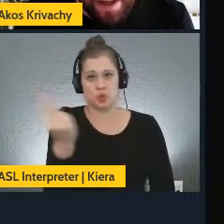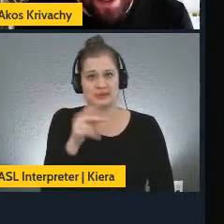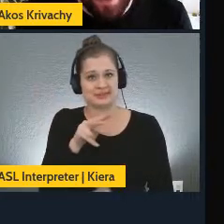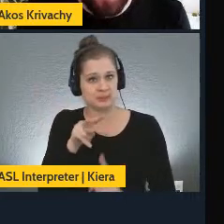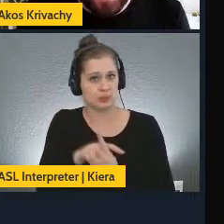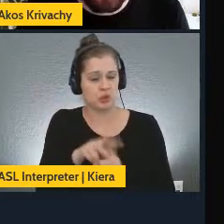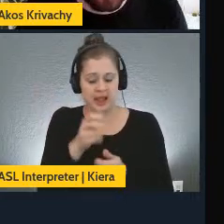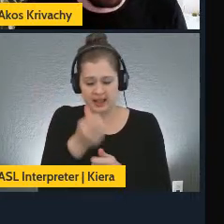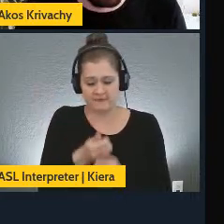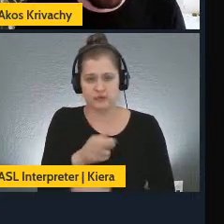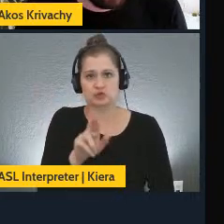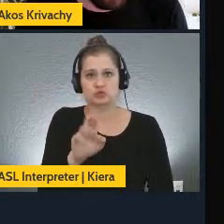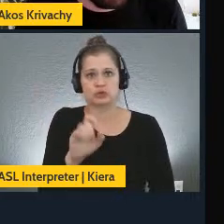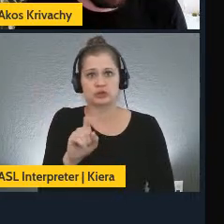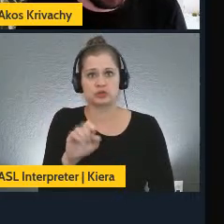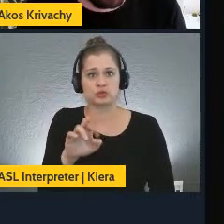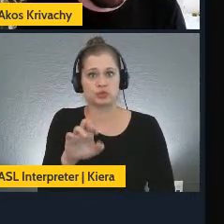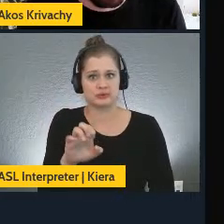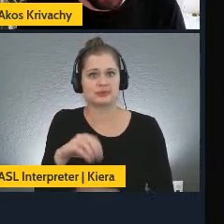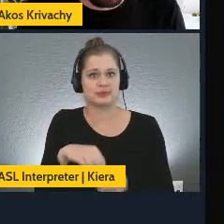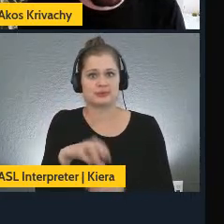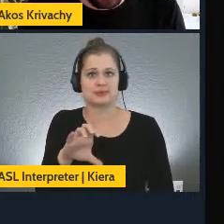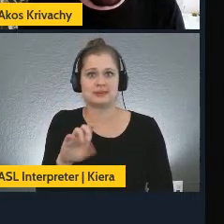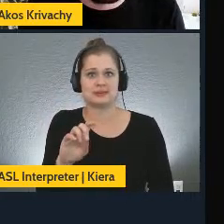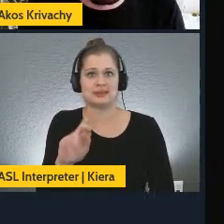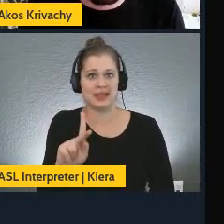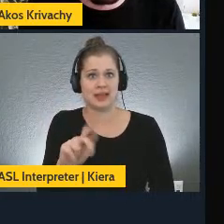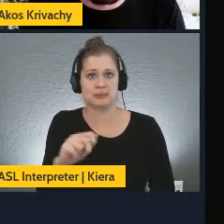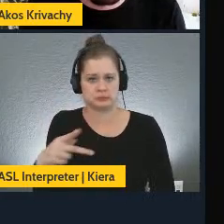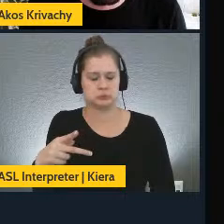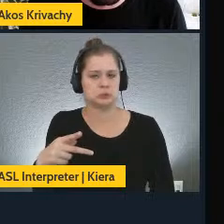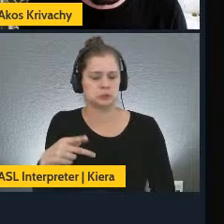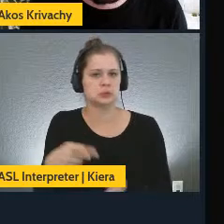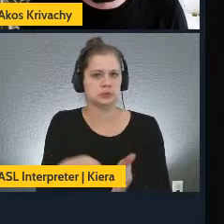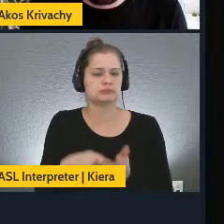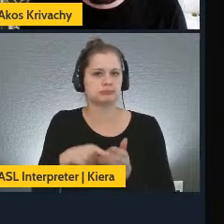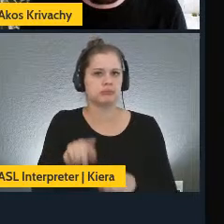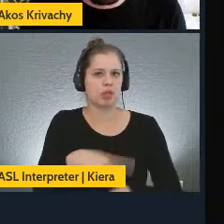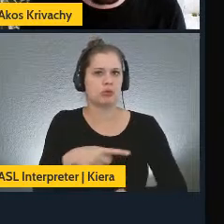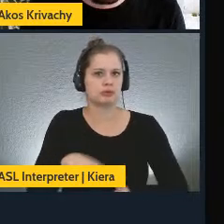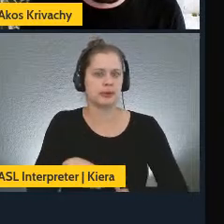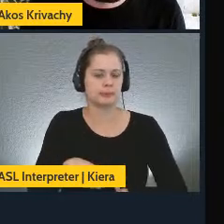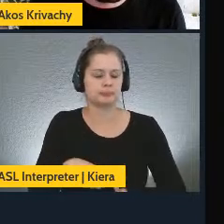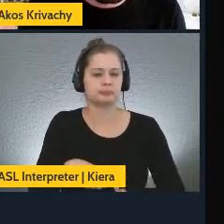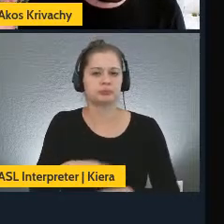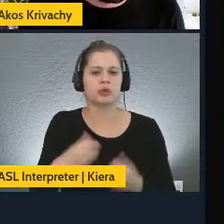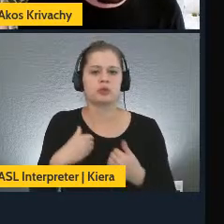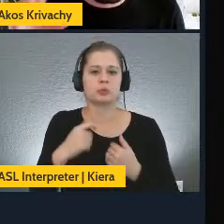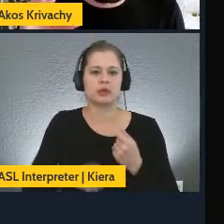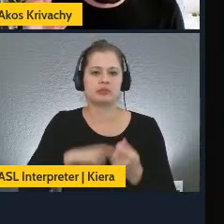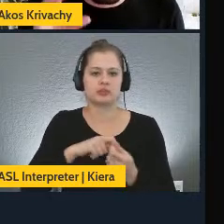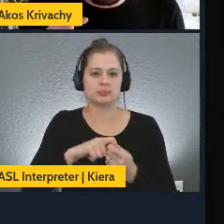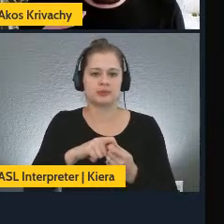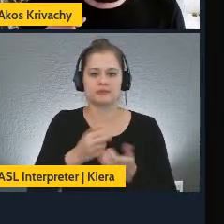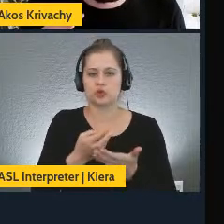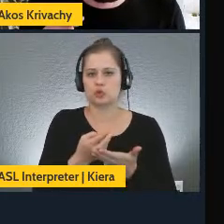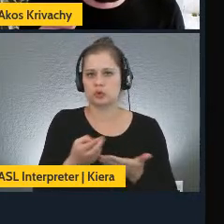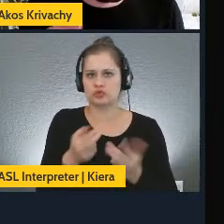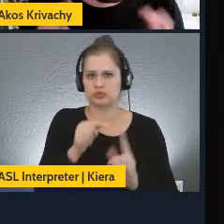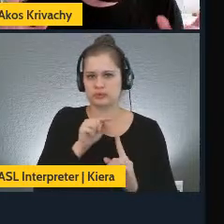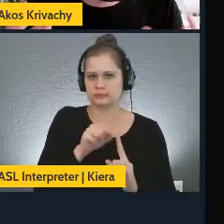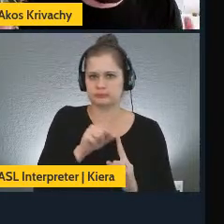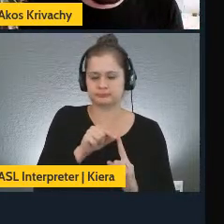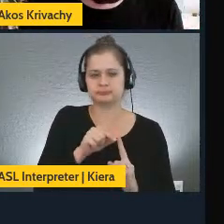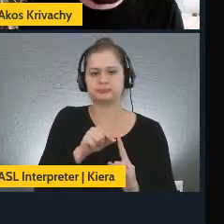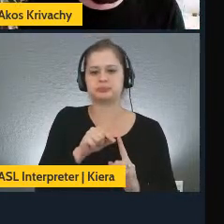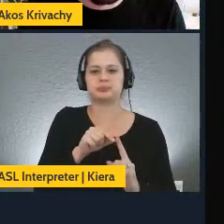application, that can take a bit of time. So we actually have certain resources that are in our